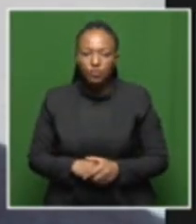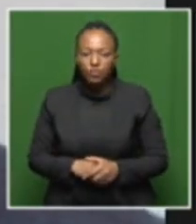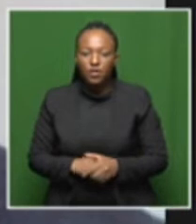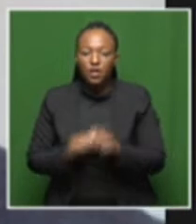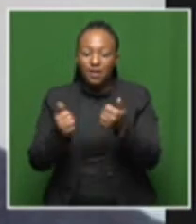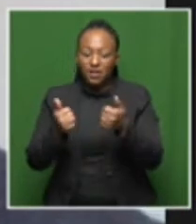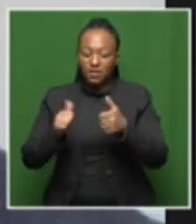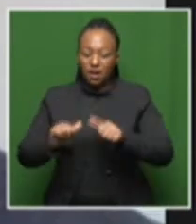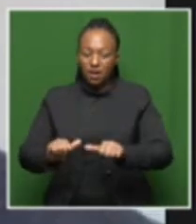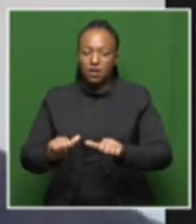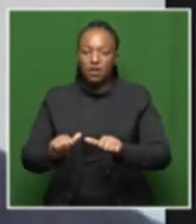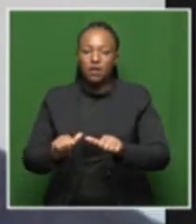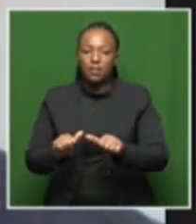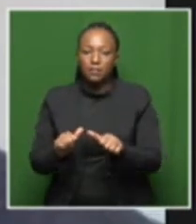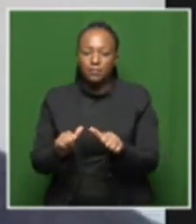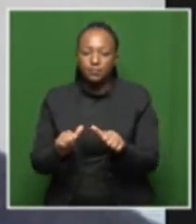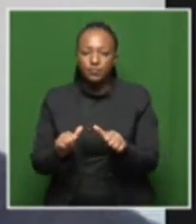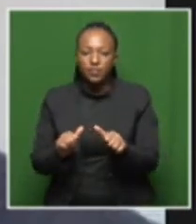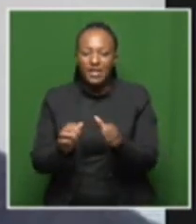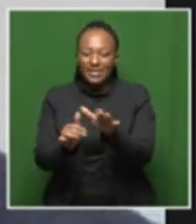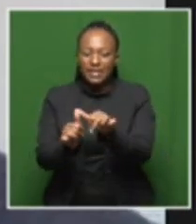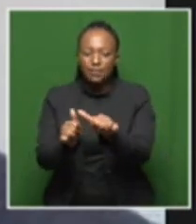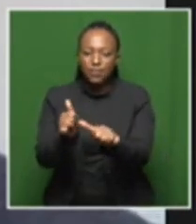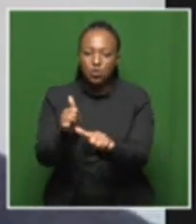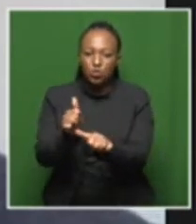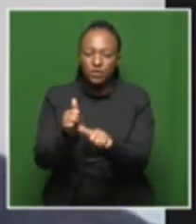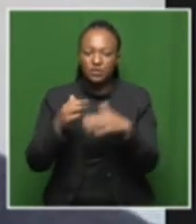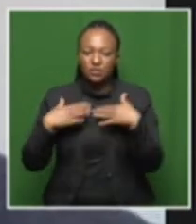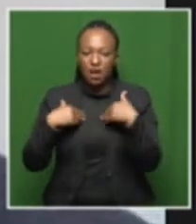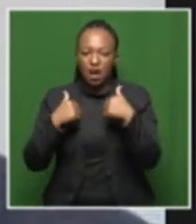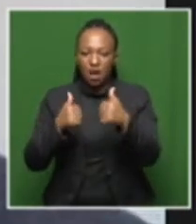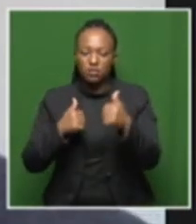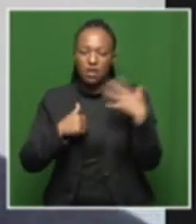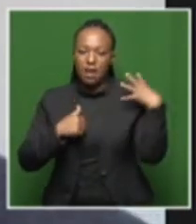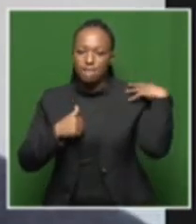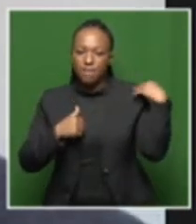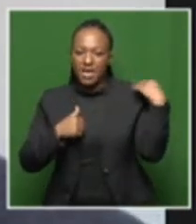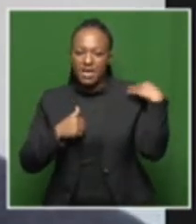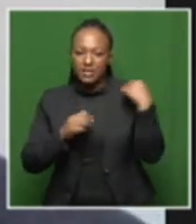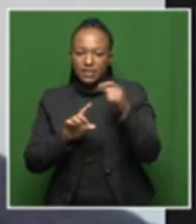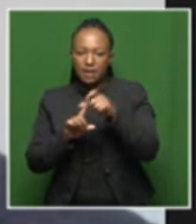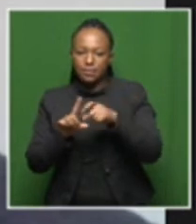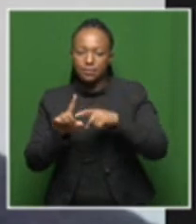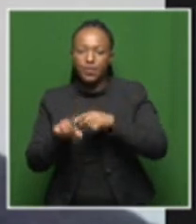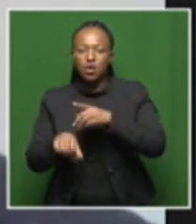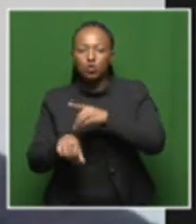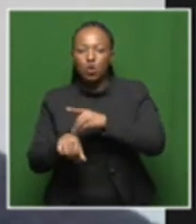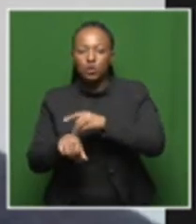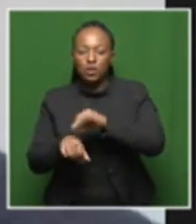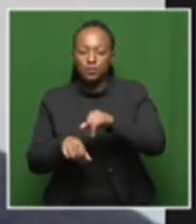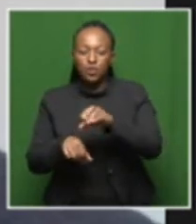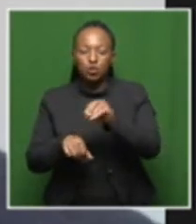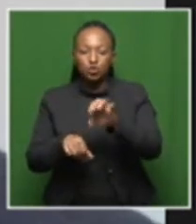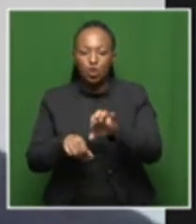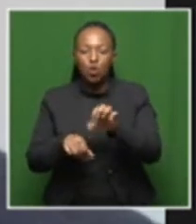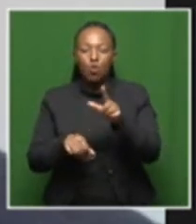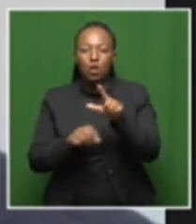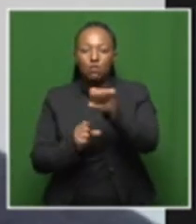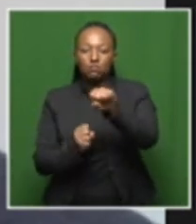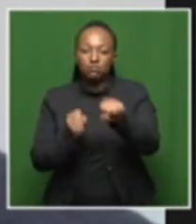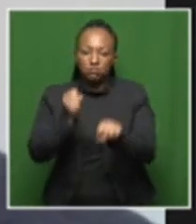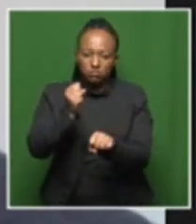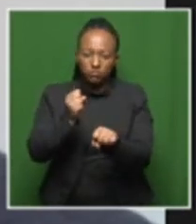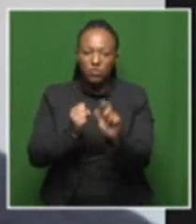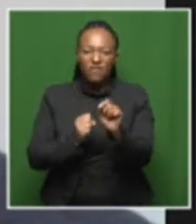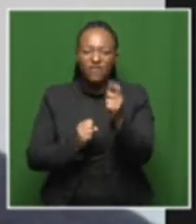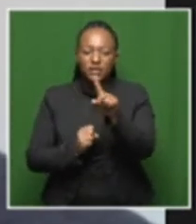have our Deputy Health Minister, Dr. Phaahla, who's going to close. So now I'm going to start reading the questions. The